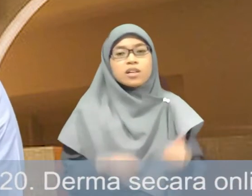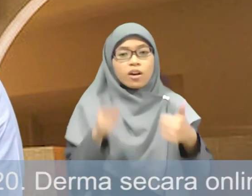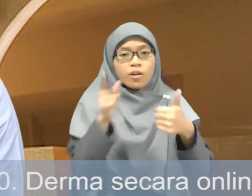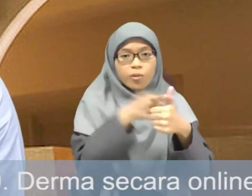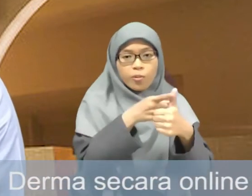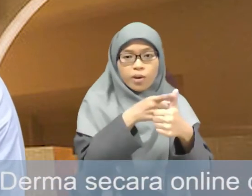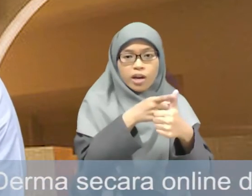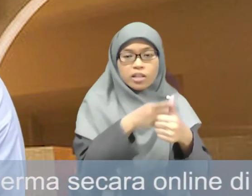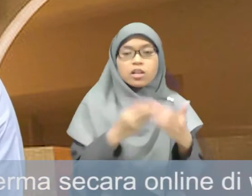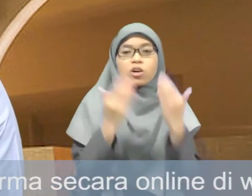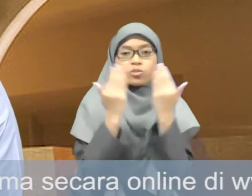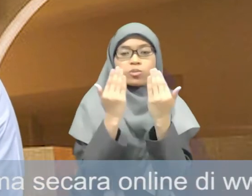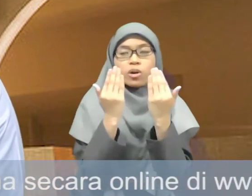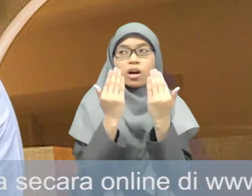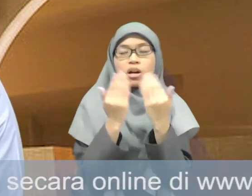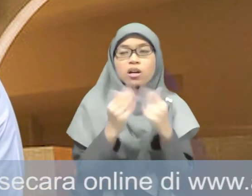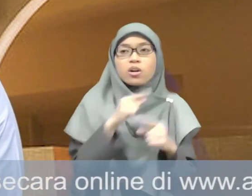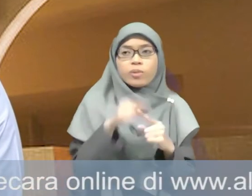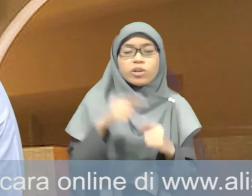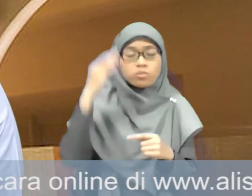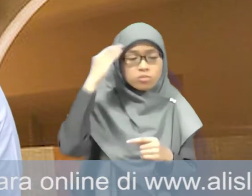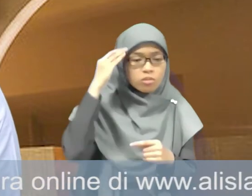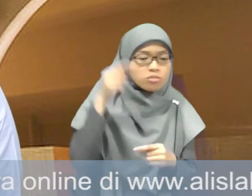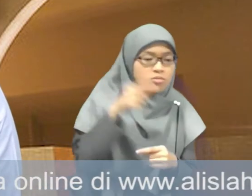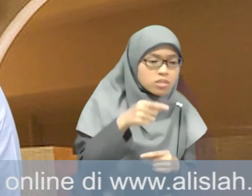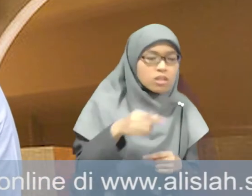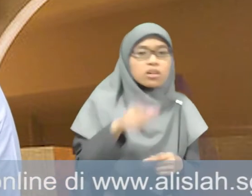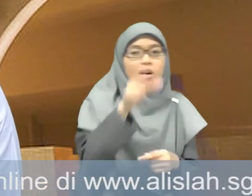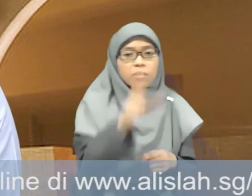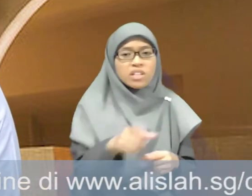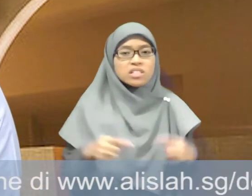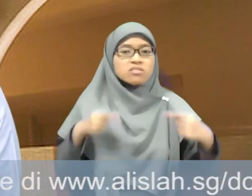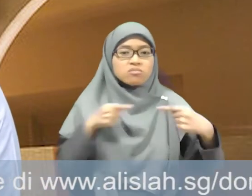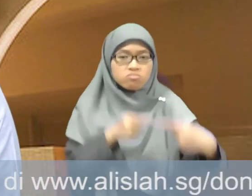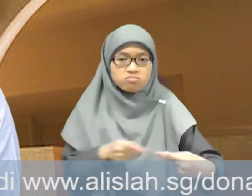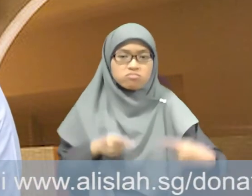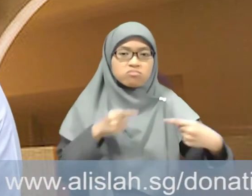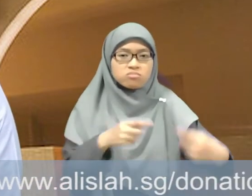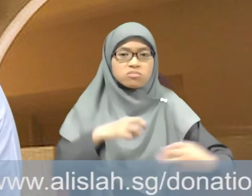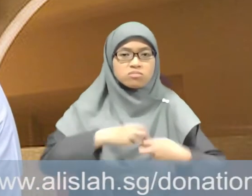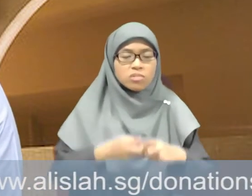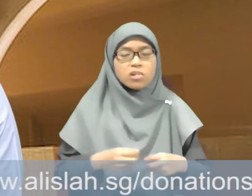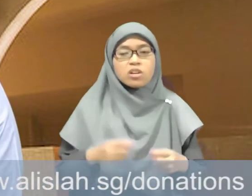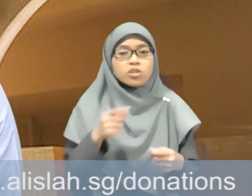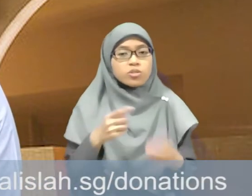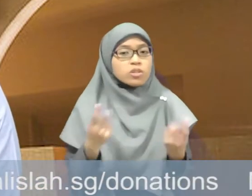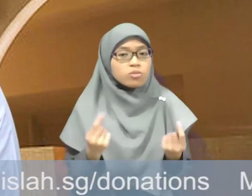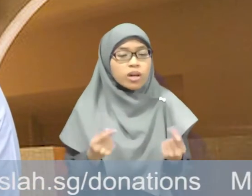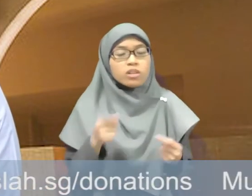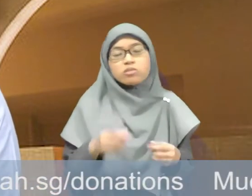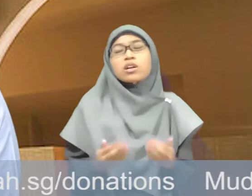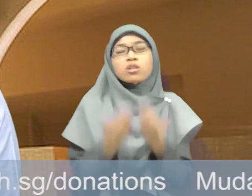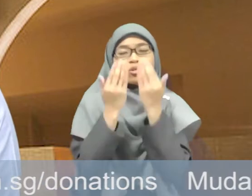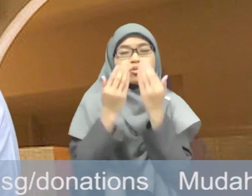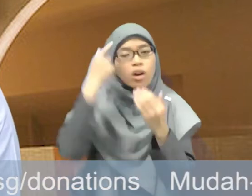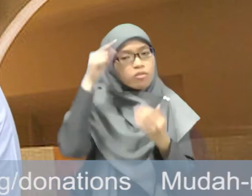1, make dua. When you know of someone in hardship or see someone is suffering, the best gift you can give them